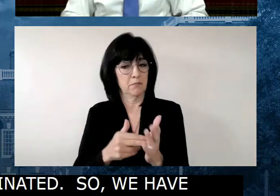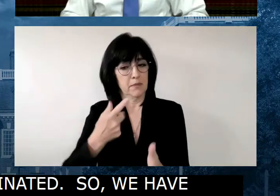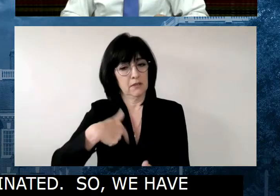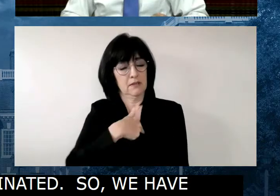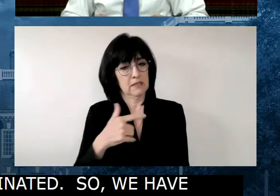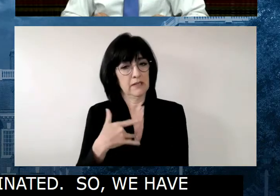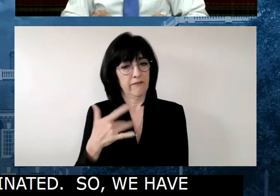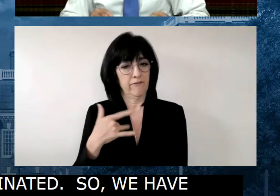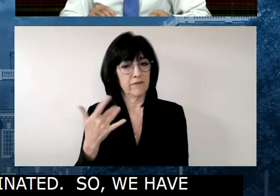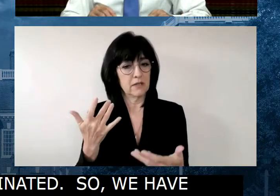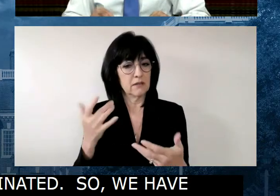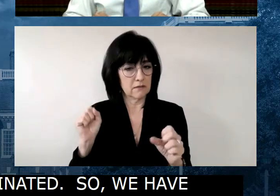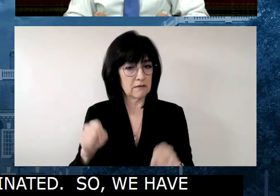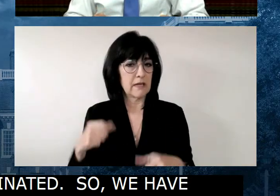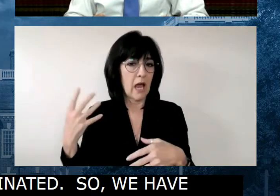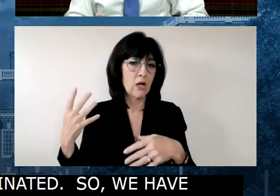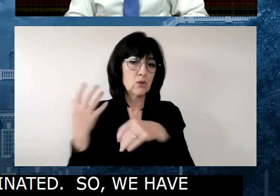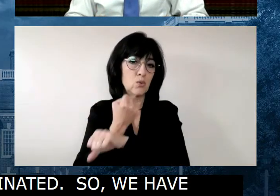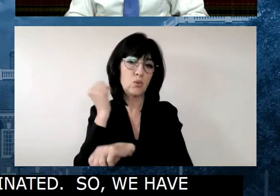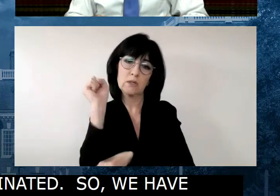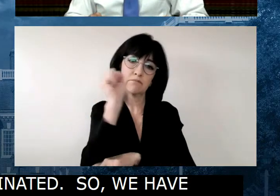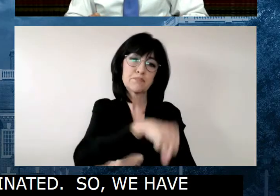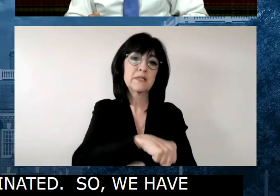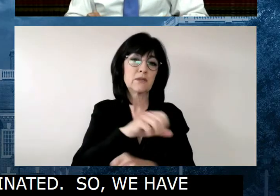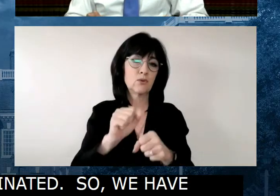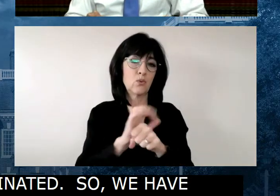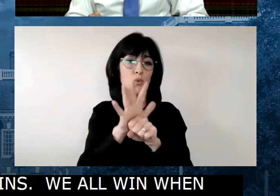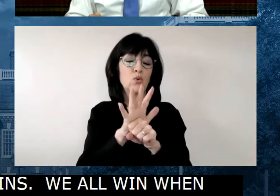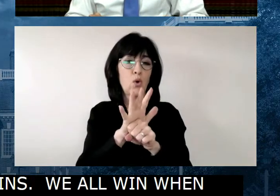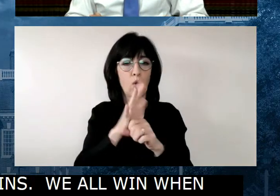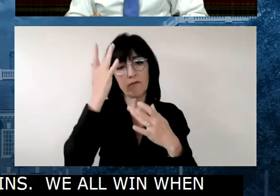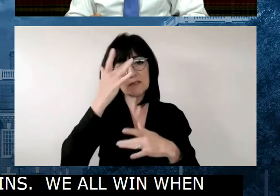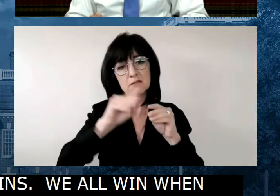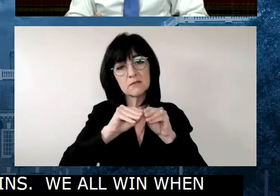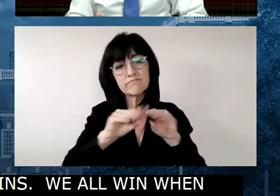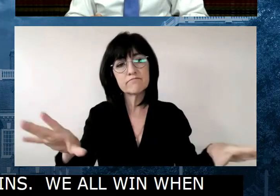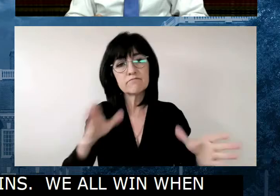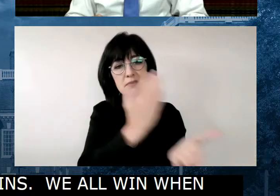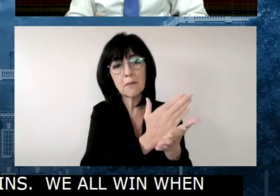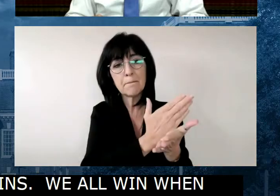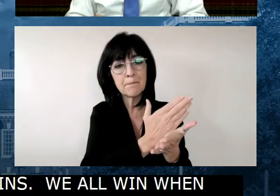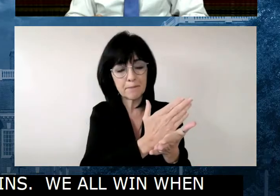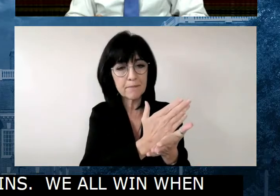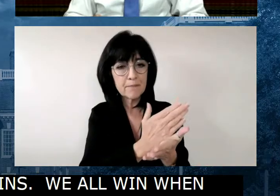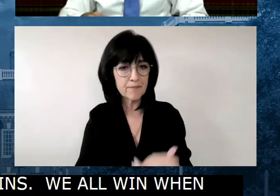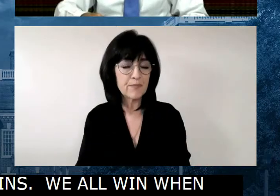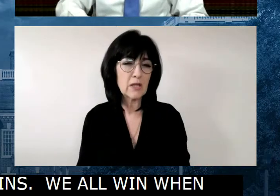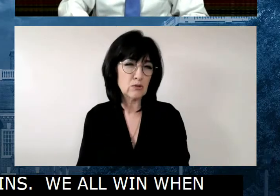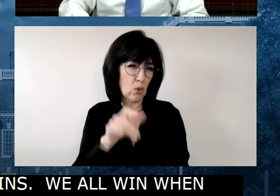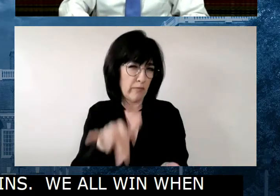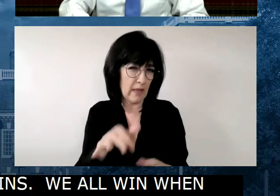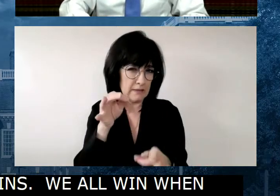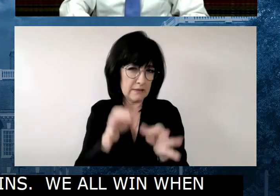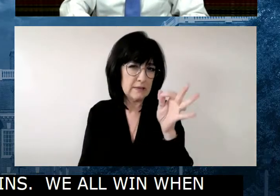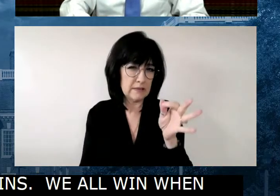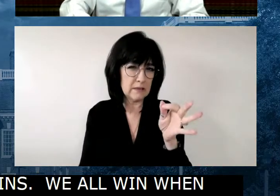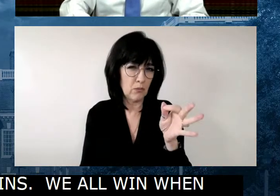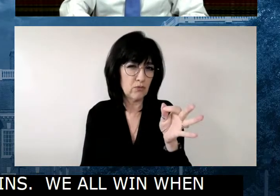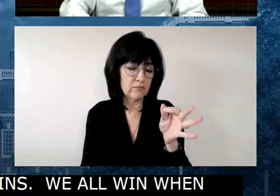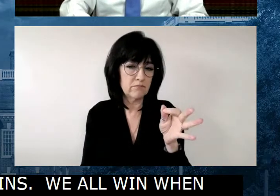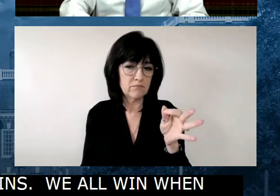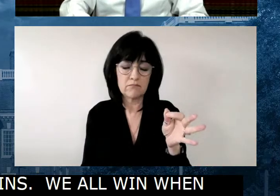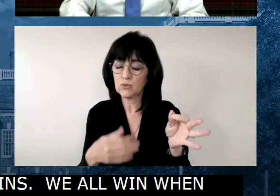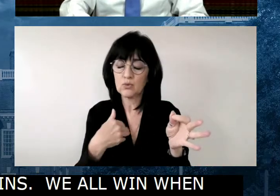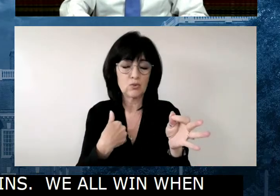well for those that already have been vaccinated. The simple message here is that Delaware wins